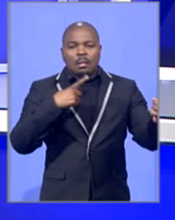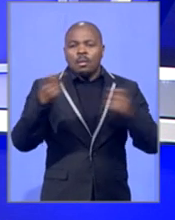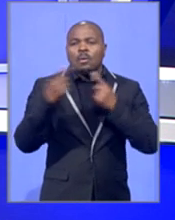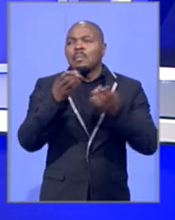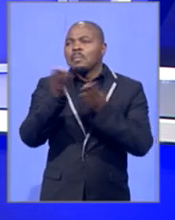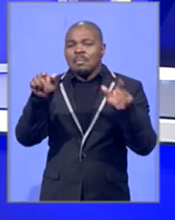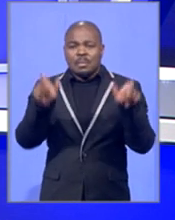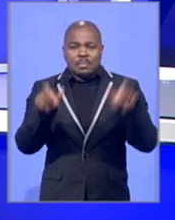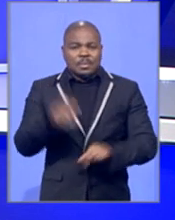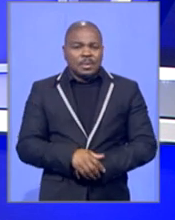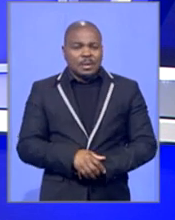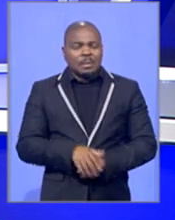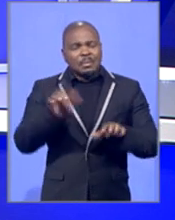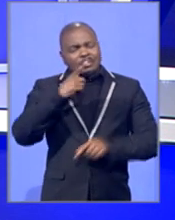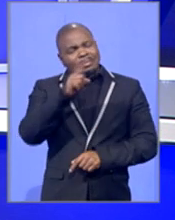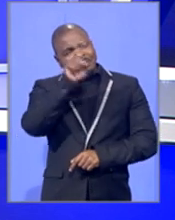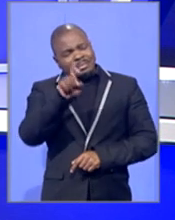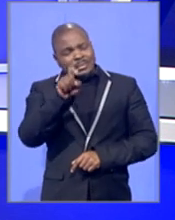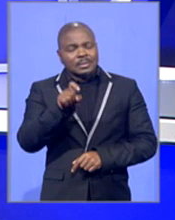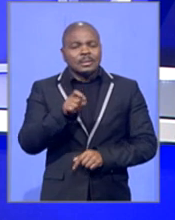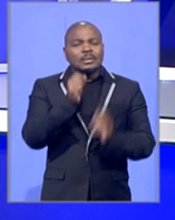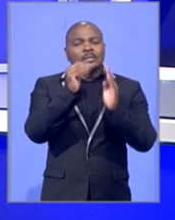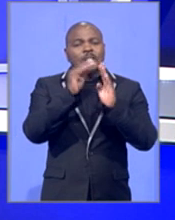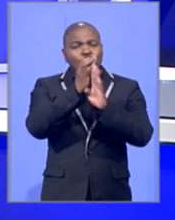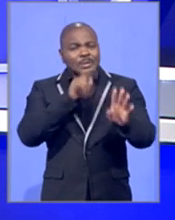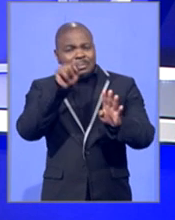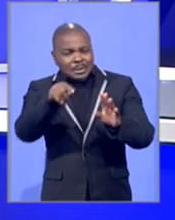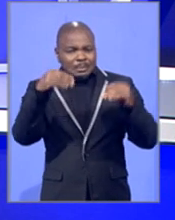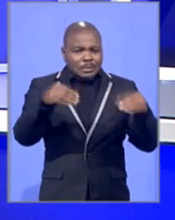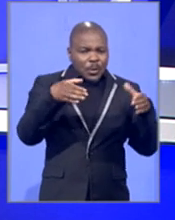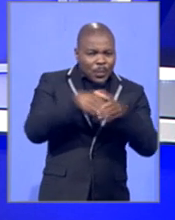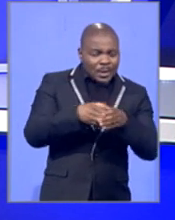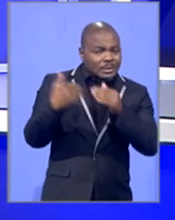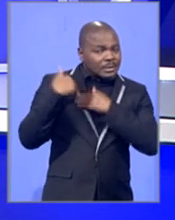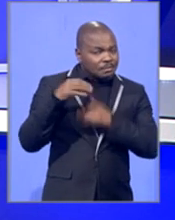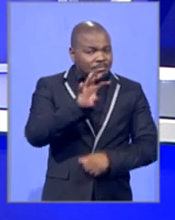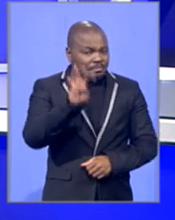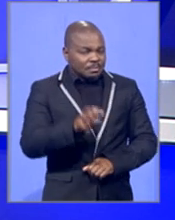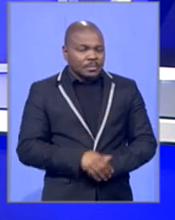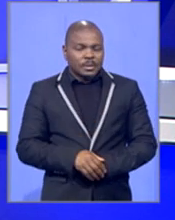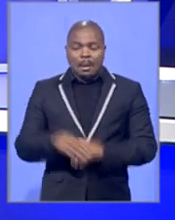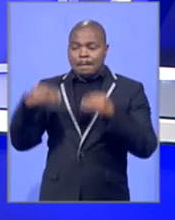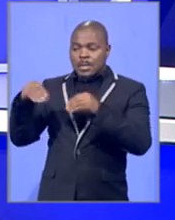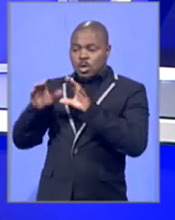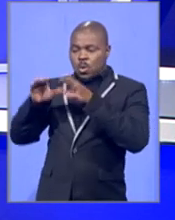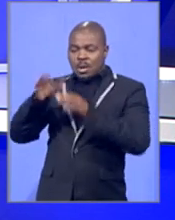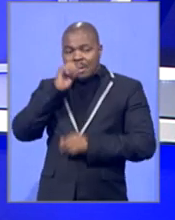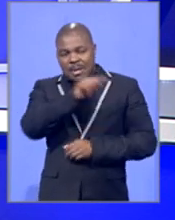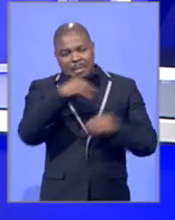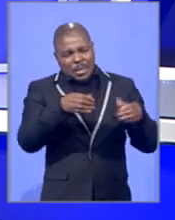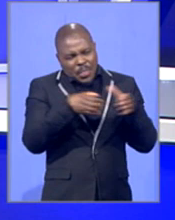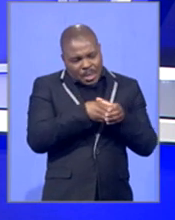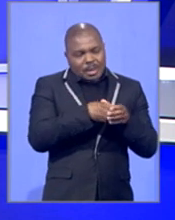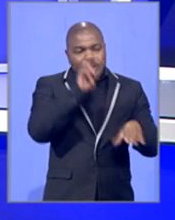gana go fela mabapi le polokego ya dikgwebopotlana makeišeneng mekgatlo ya kgwebo e re dikgwebopotlana di